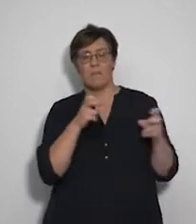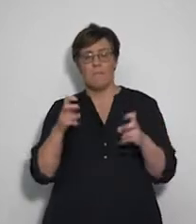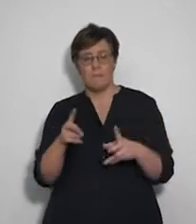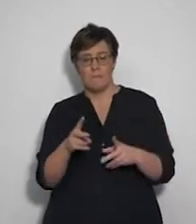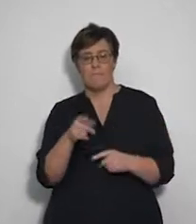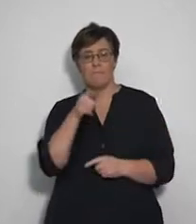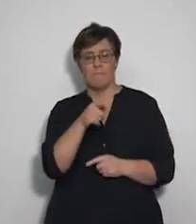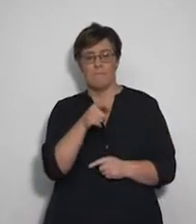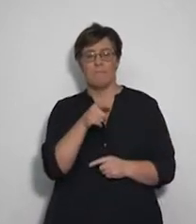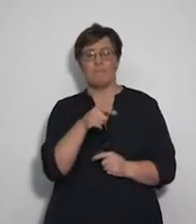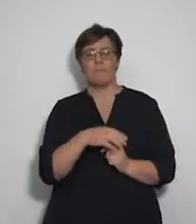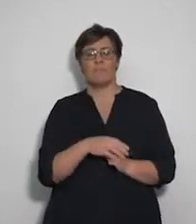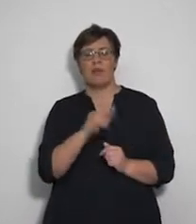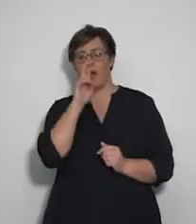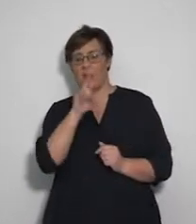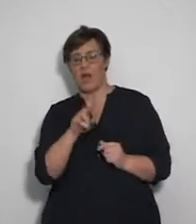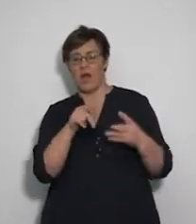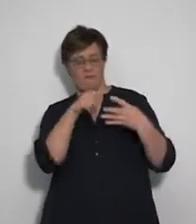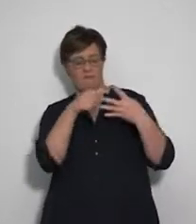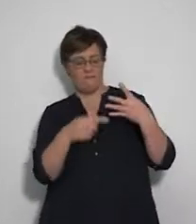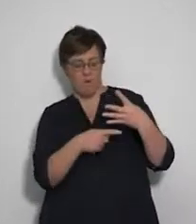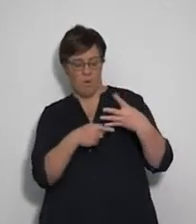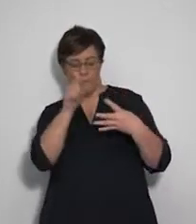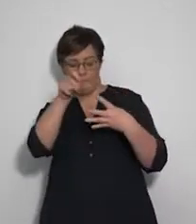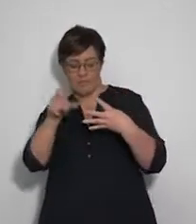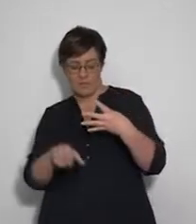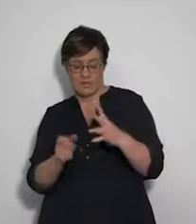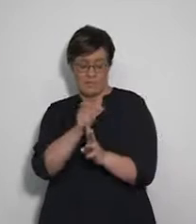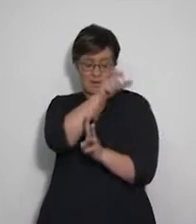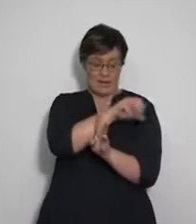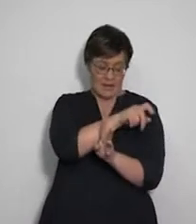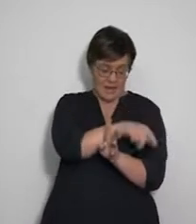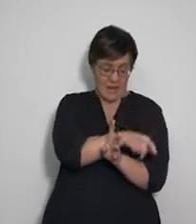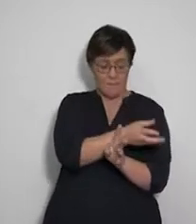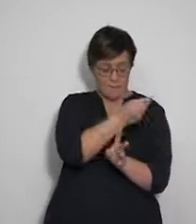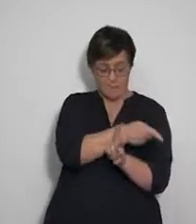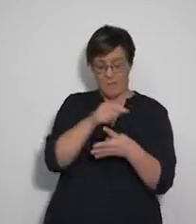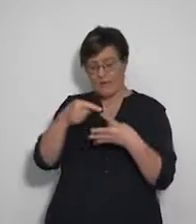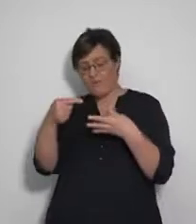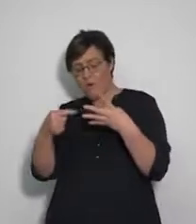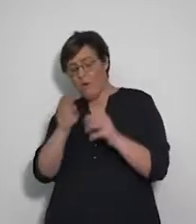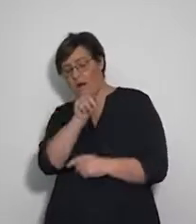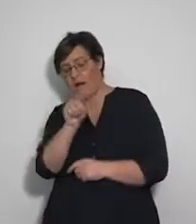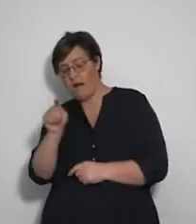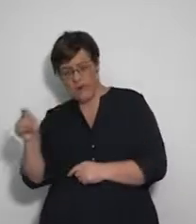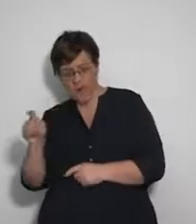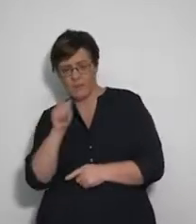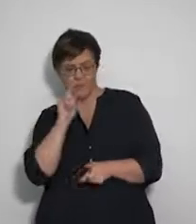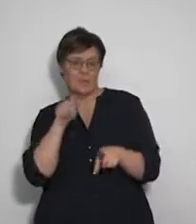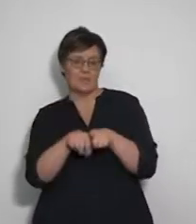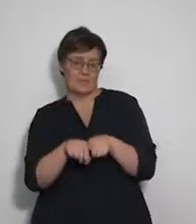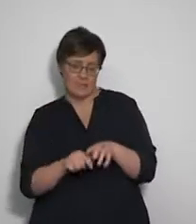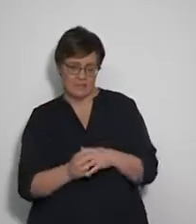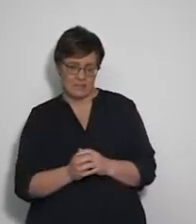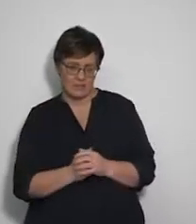extracted at the scene, and we're seeing 4 possible suspects that have been analyzed and their samples have been